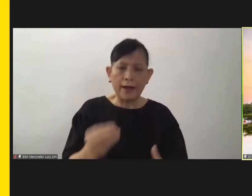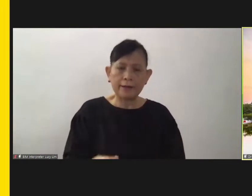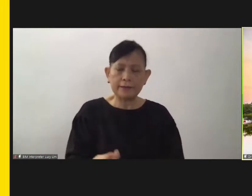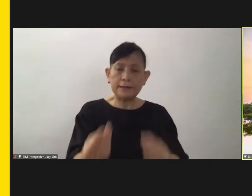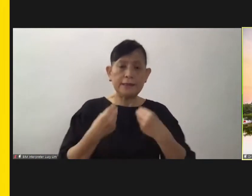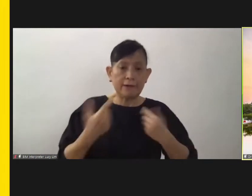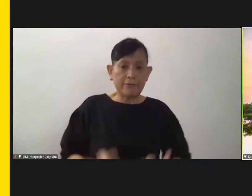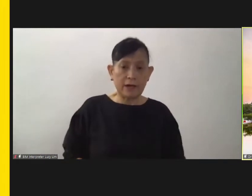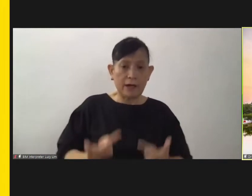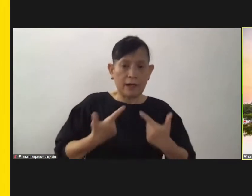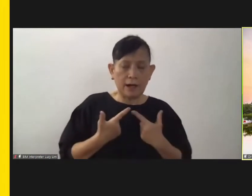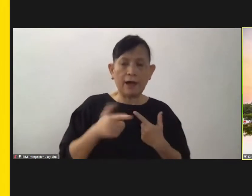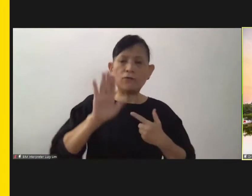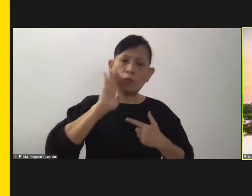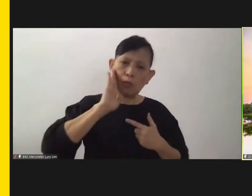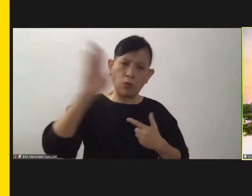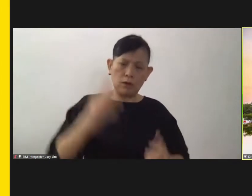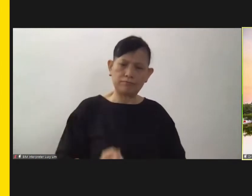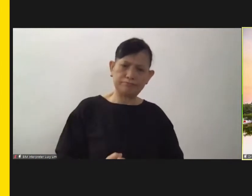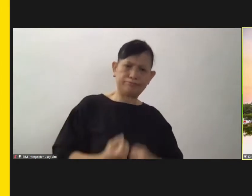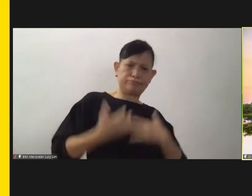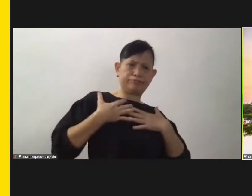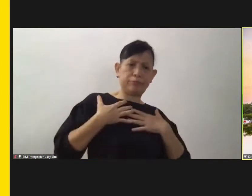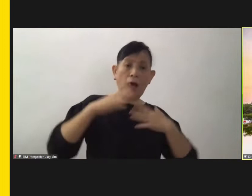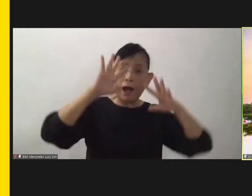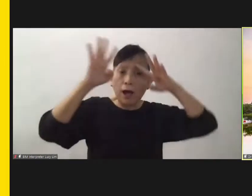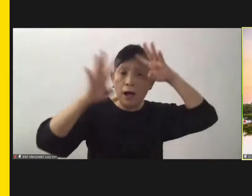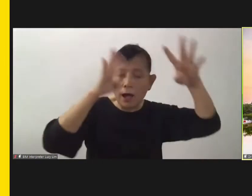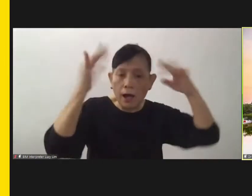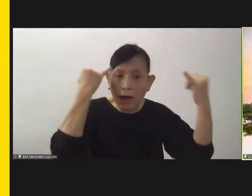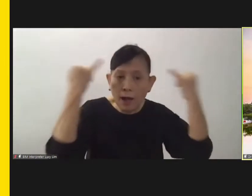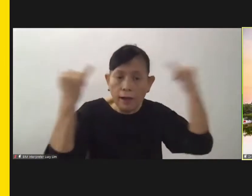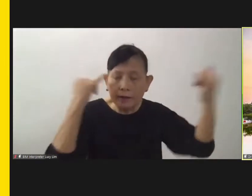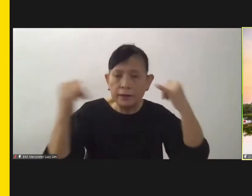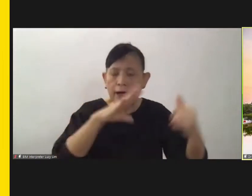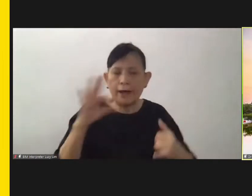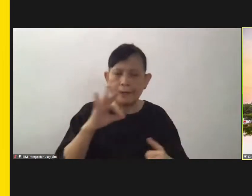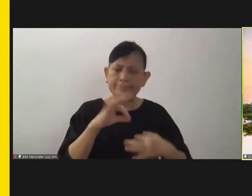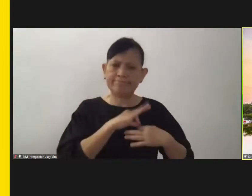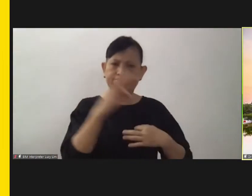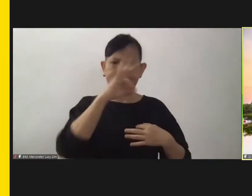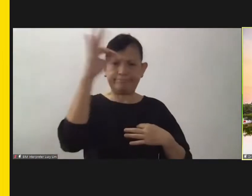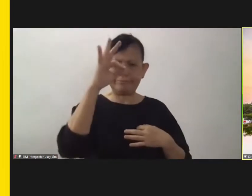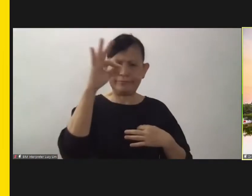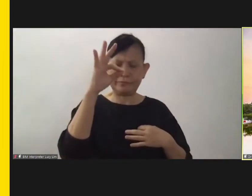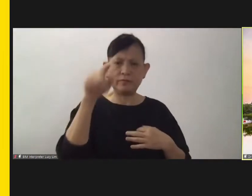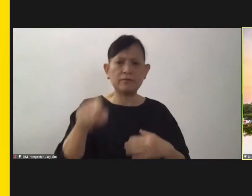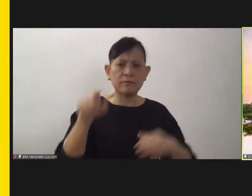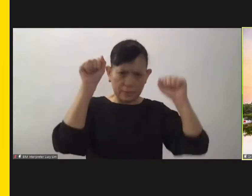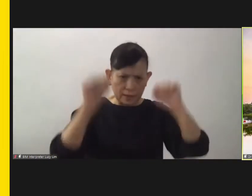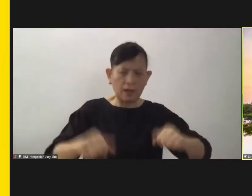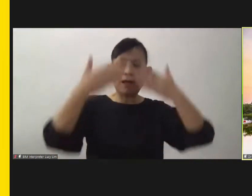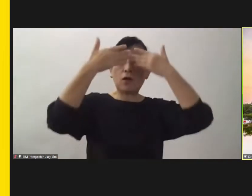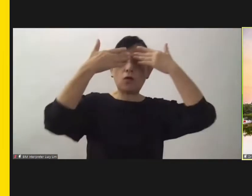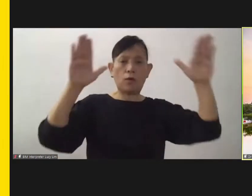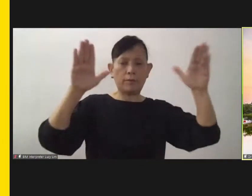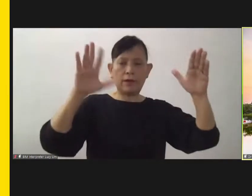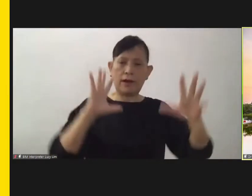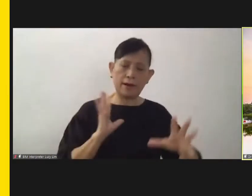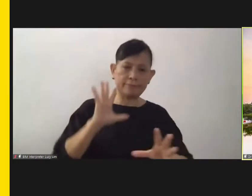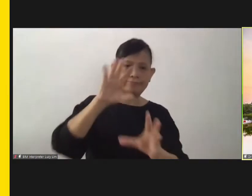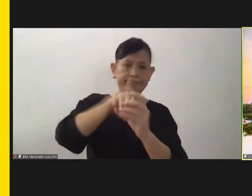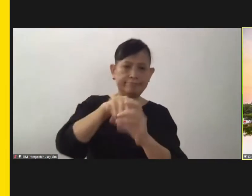You shall inspire innovative ideas and aspirations for the future. You shall be open, inclusive,